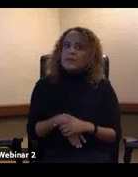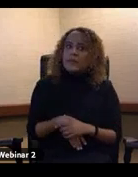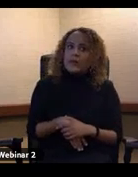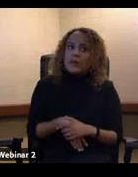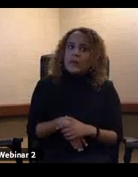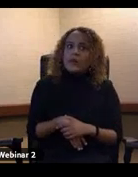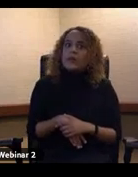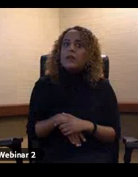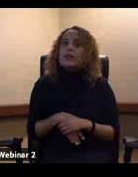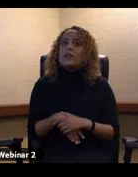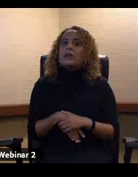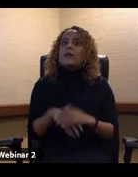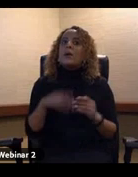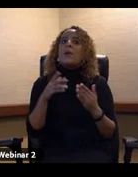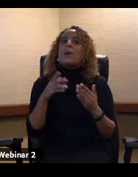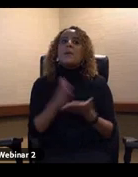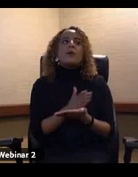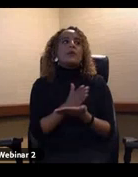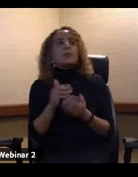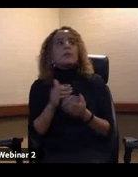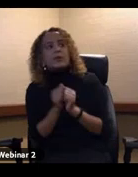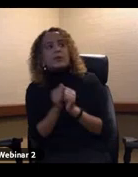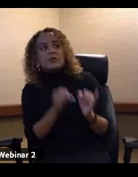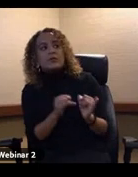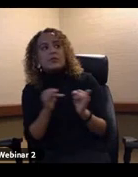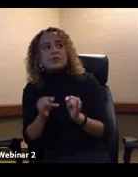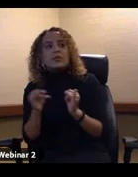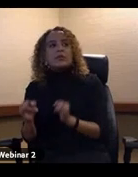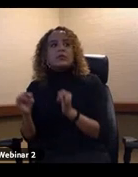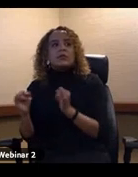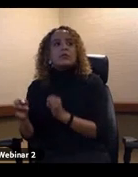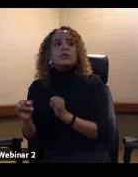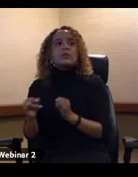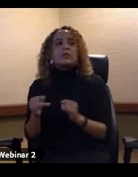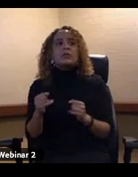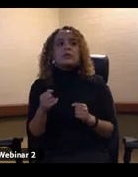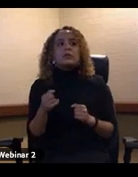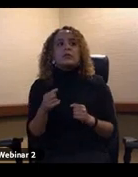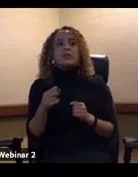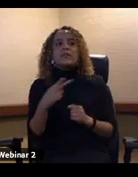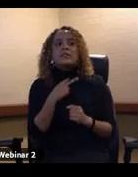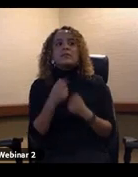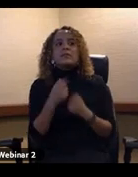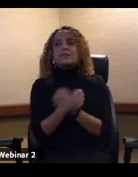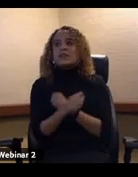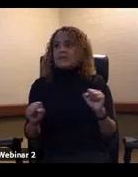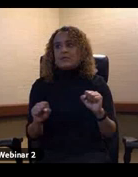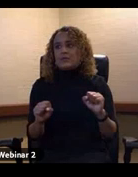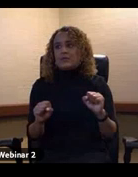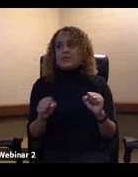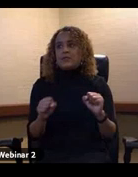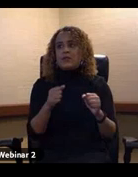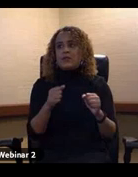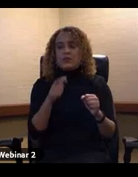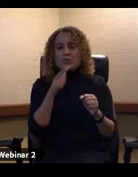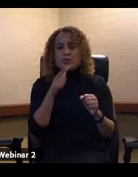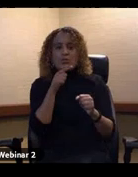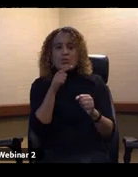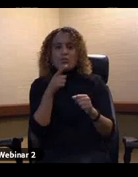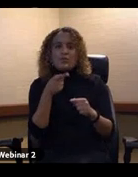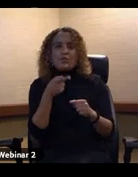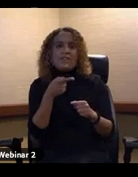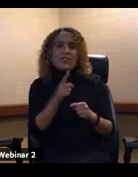individuals. Partnering with individuals or organizations that promote practices that compromise victim safety and recovery or undermine